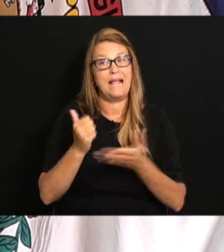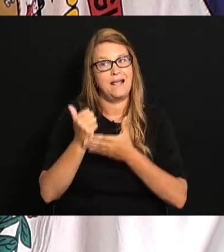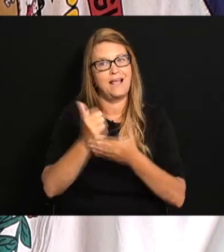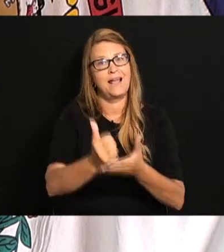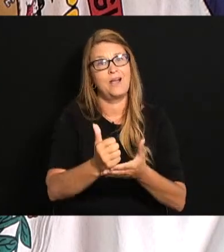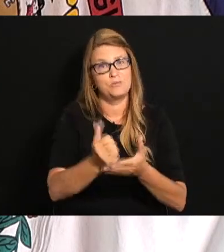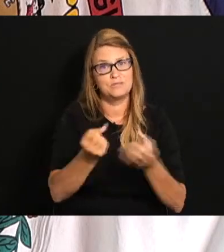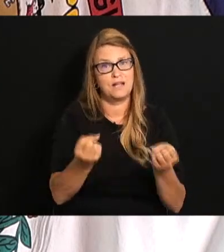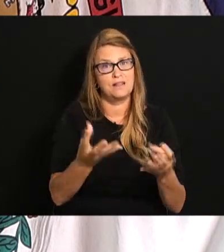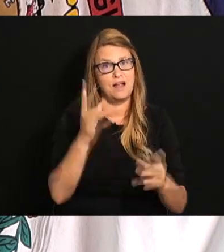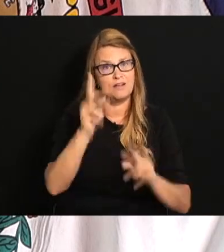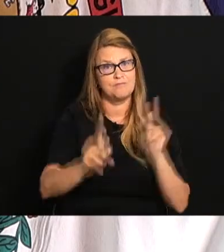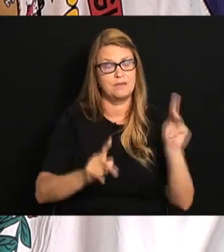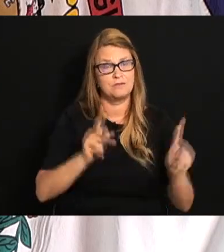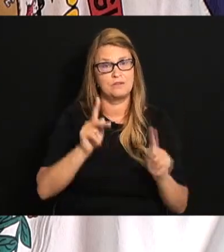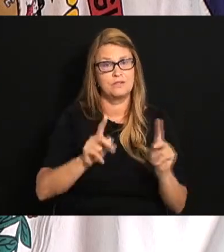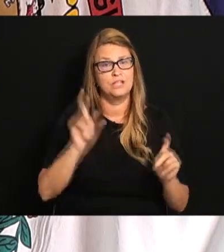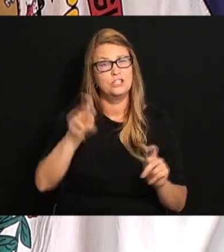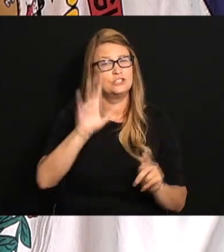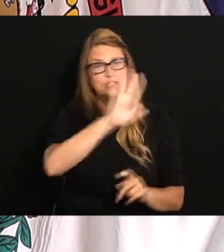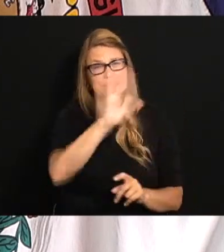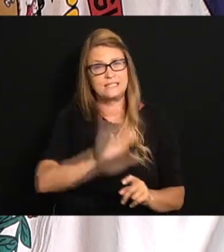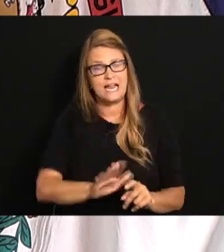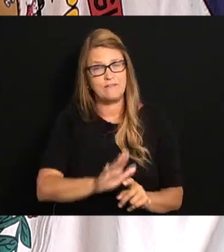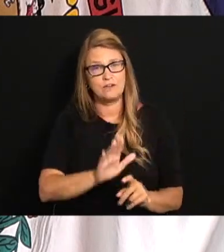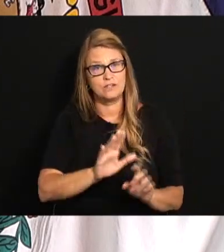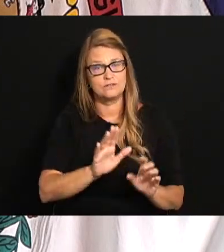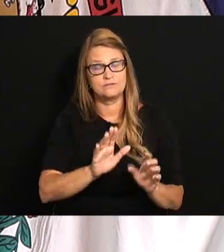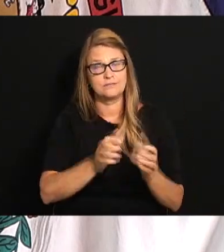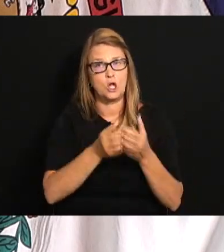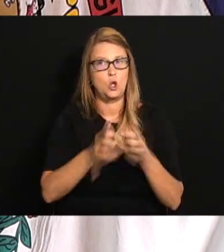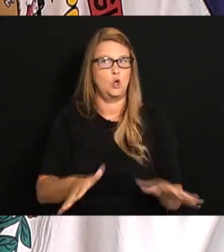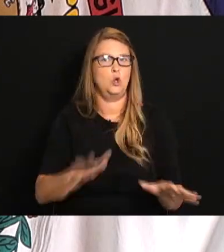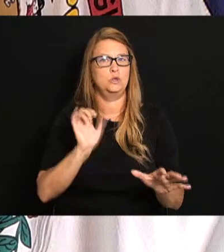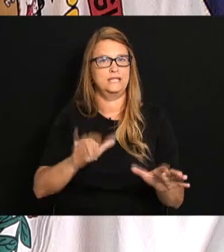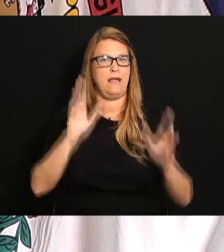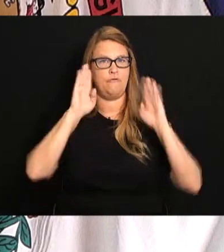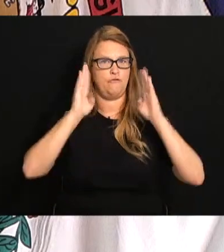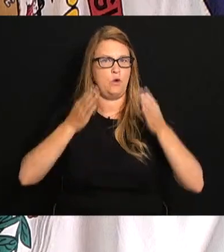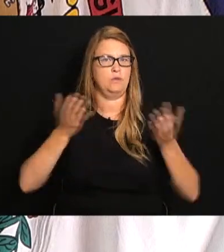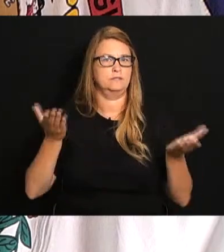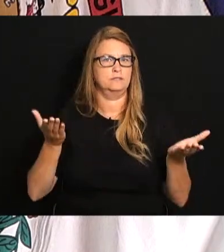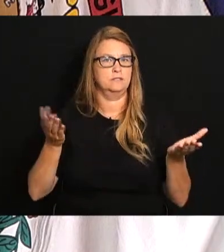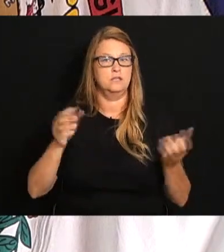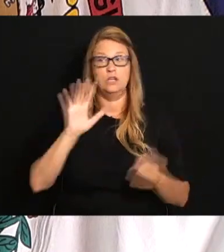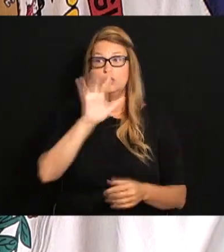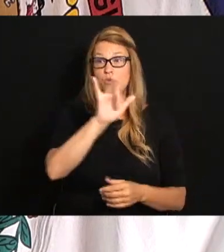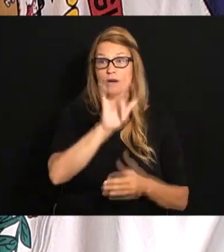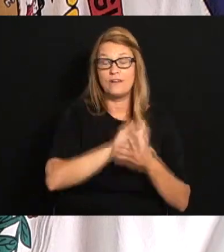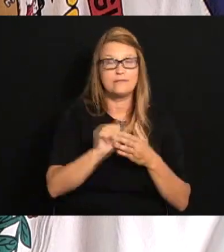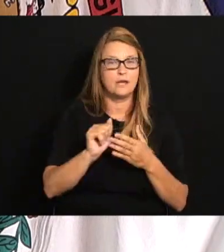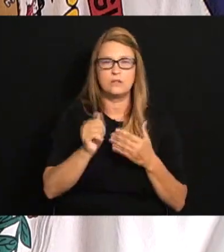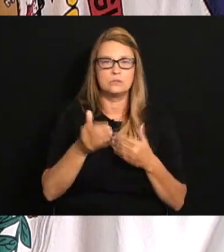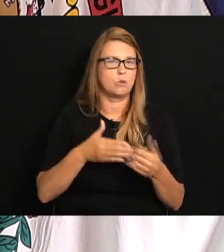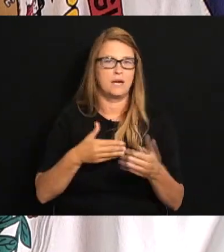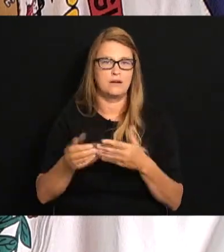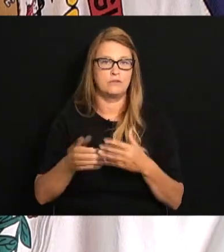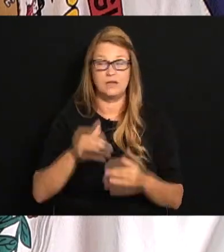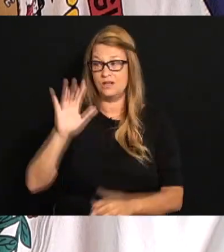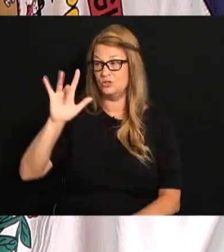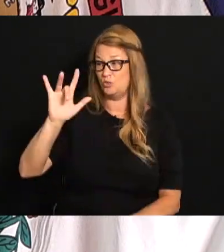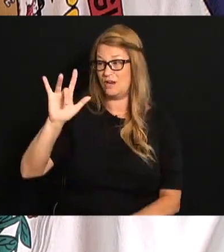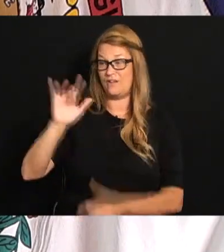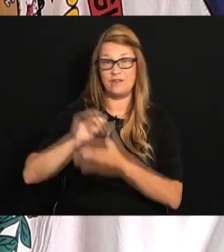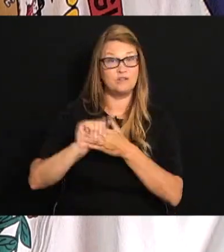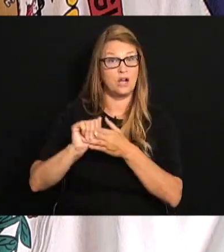of folks, and we shouldn't ever lose focus with that. Whether it be $25 or whatever it may be,